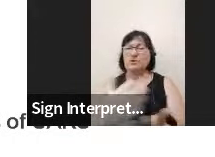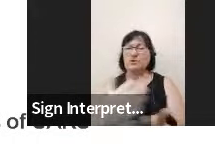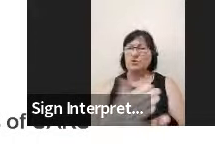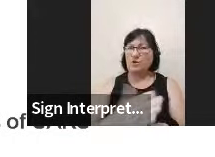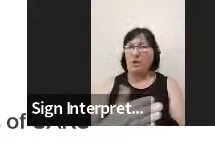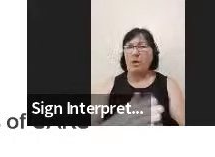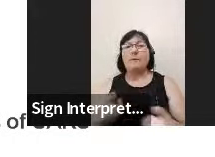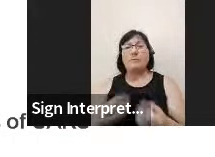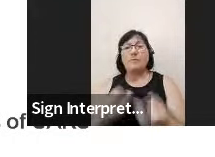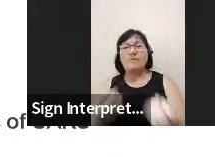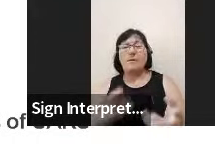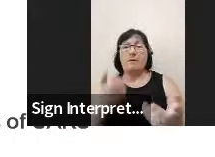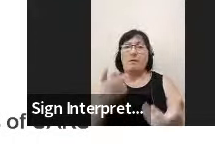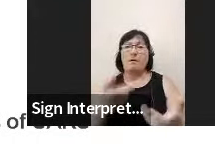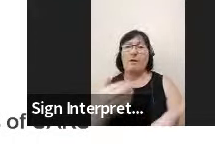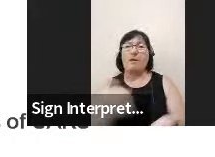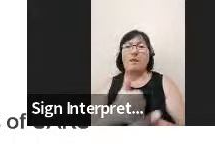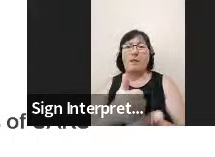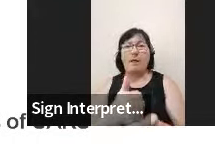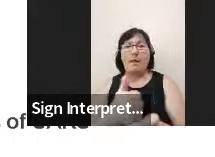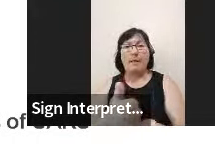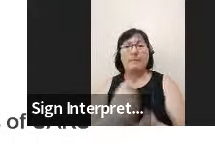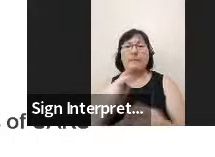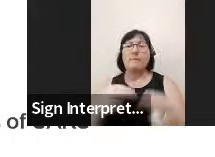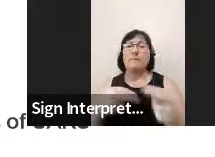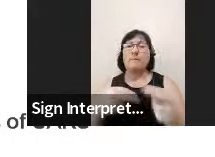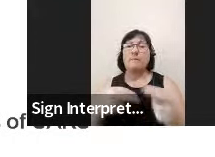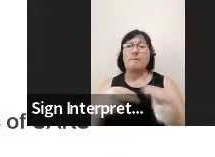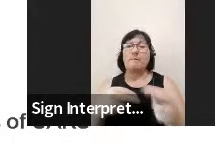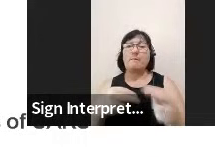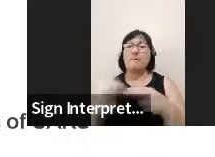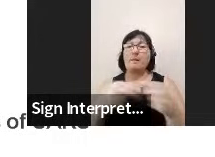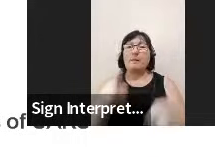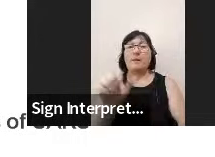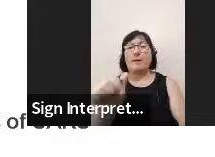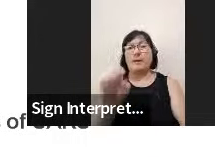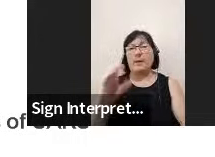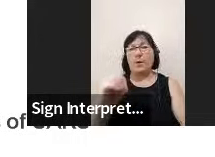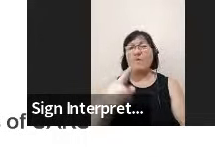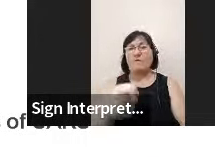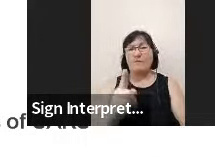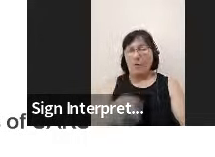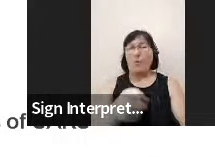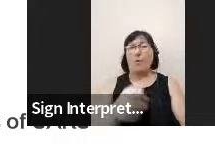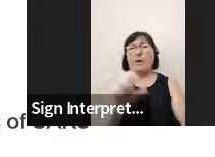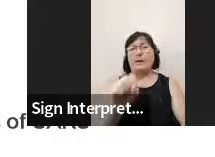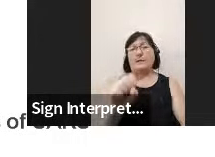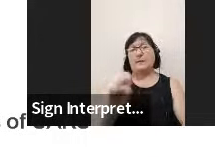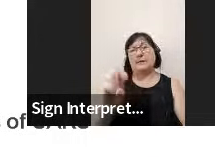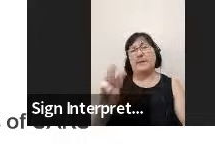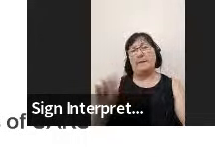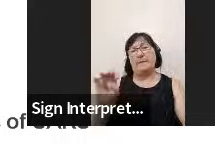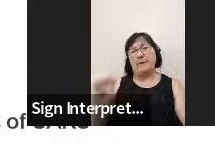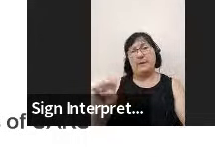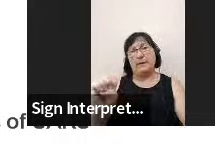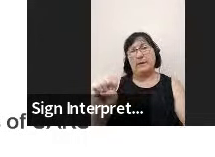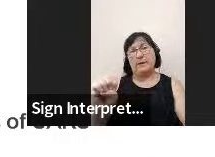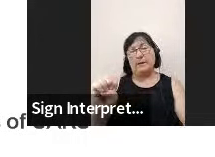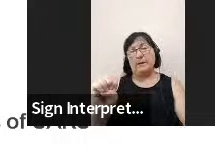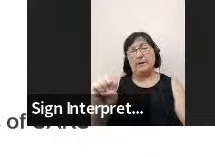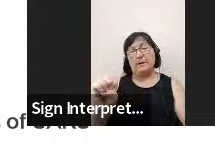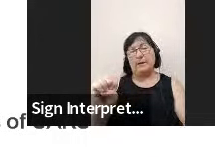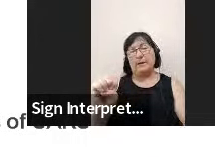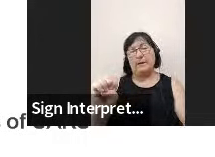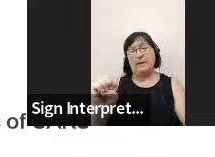build this AEO for SMME today, which I have shared with you, which I've indicated that it is currently under